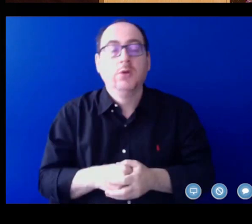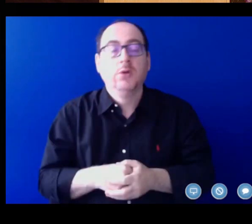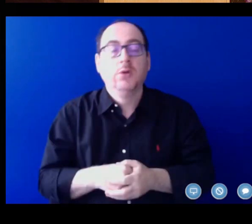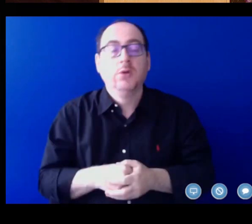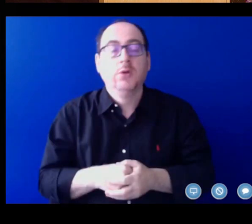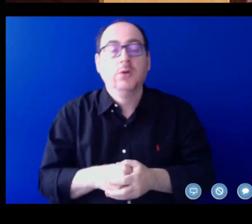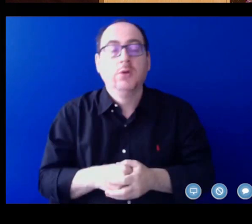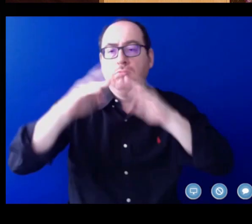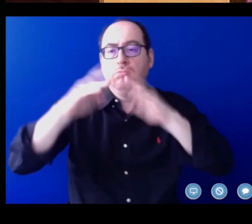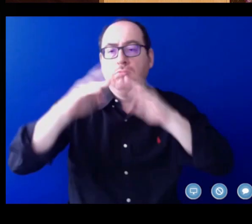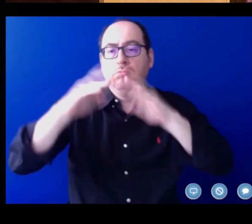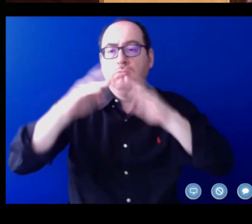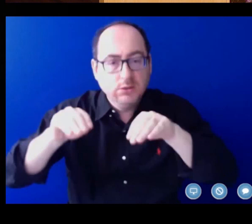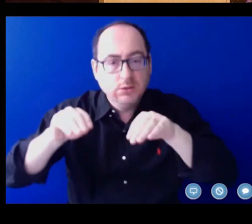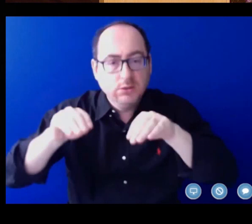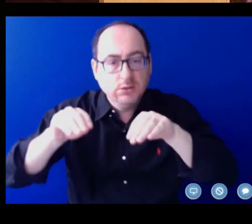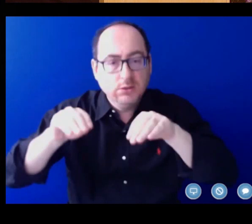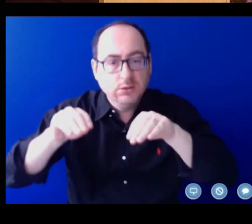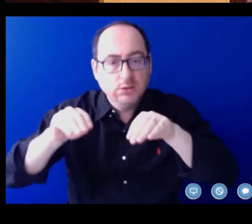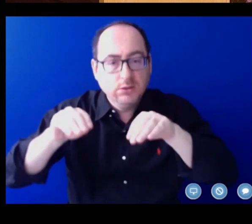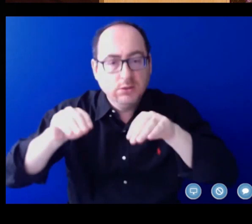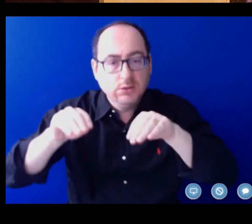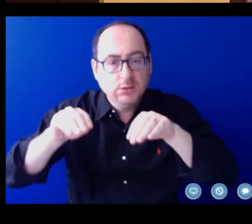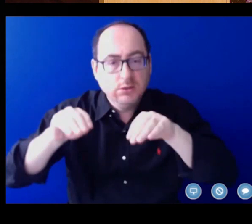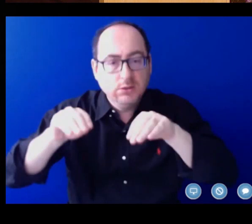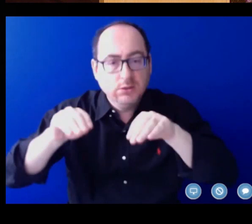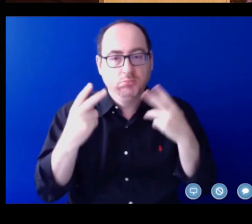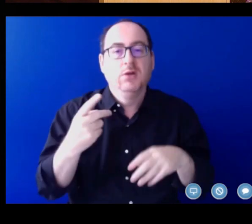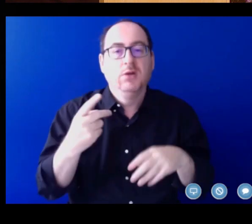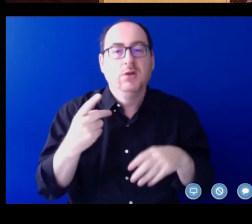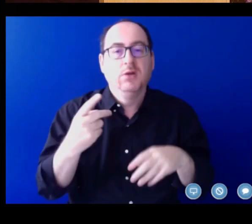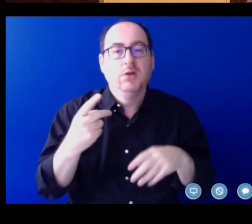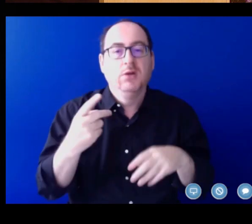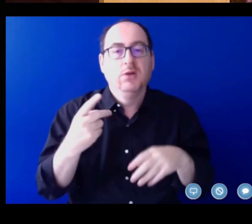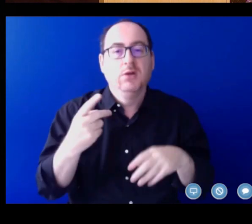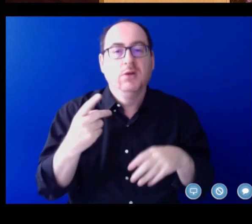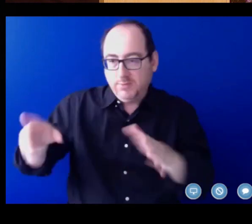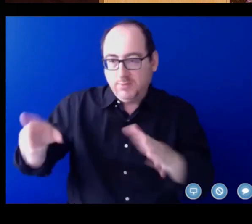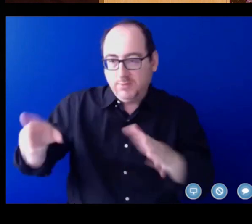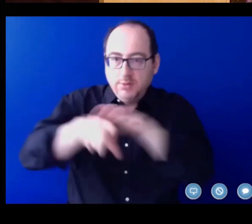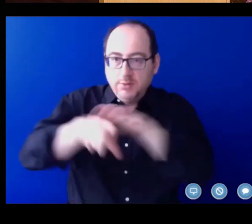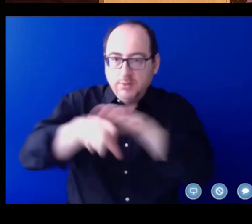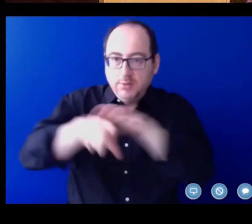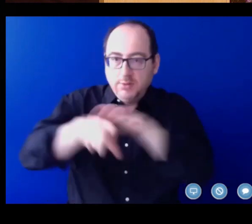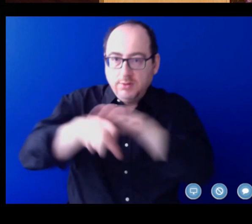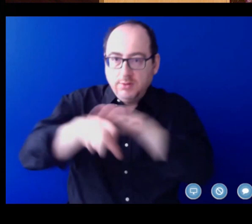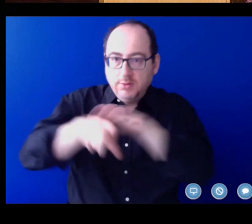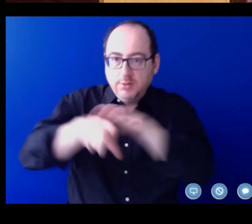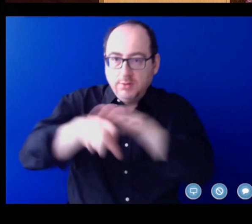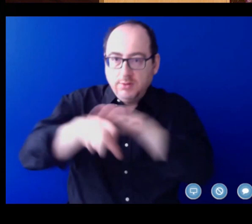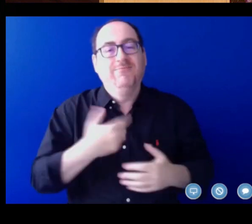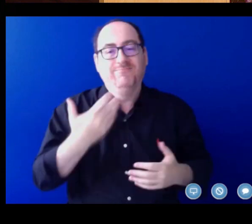in supporting recovery and integration through inclusive and trauma-informed practices. And that's what I'd like to move on to speaking about now.